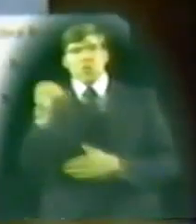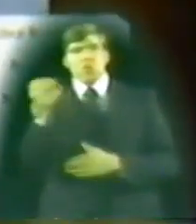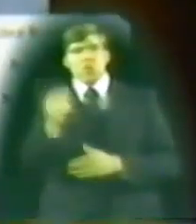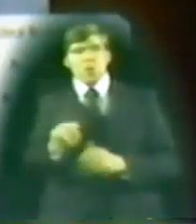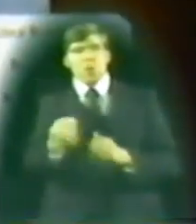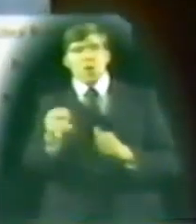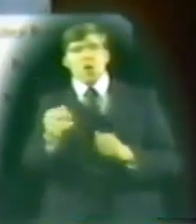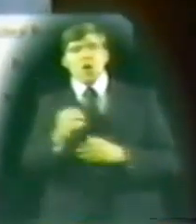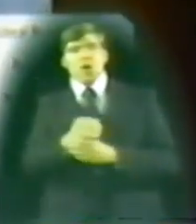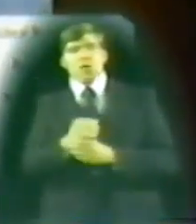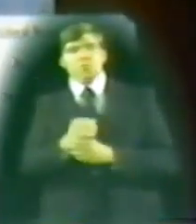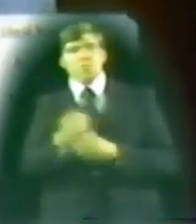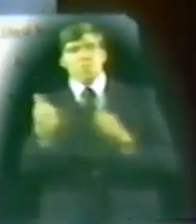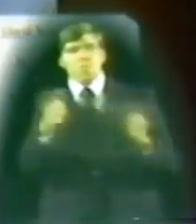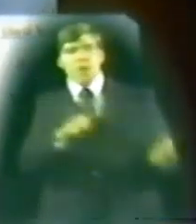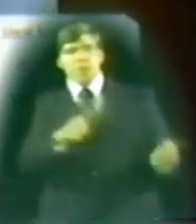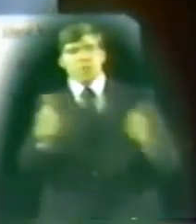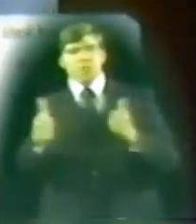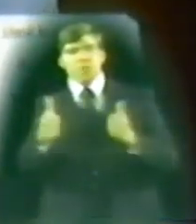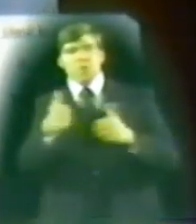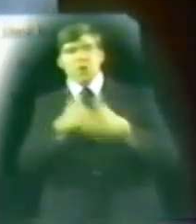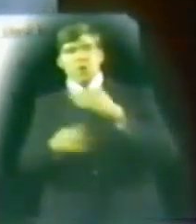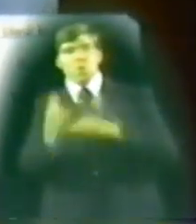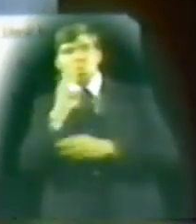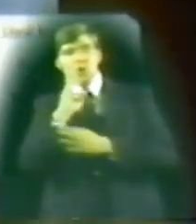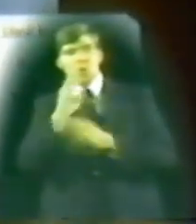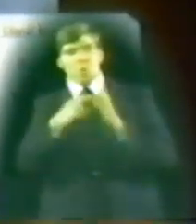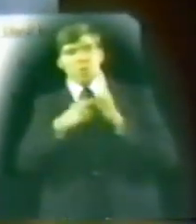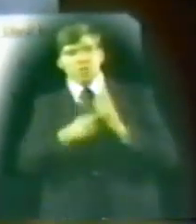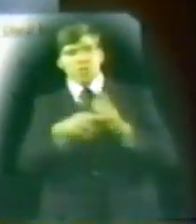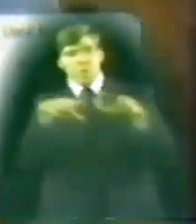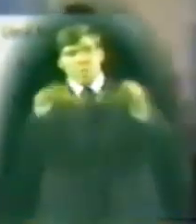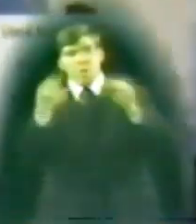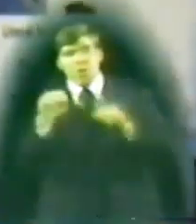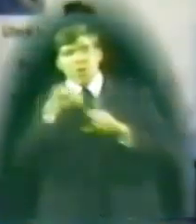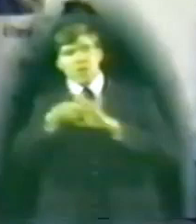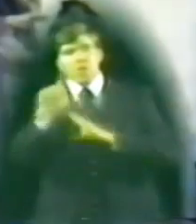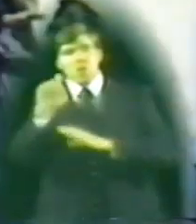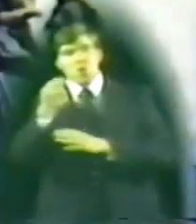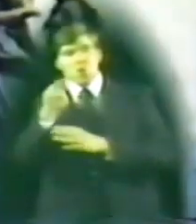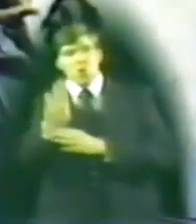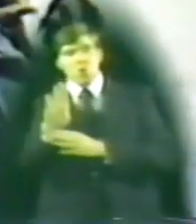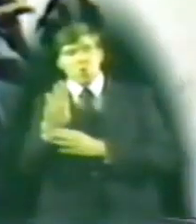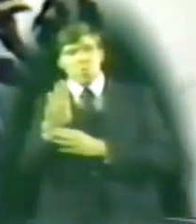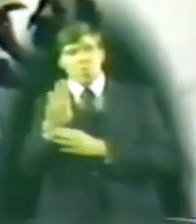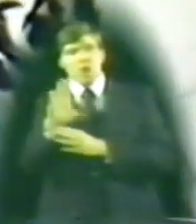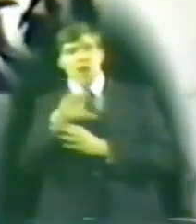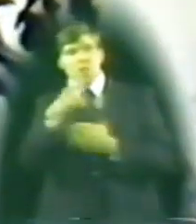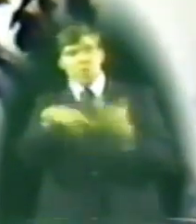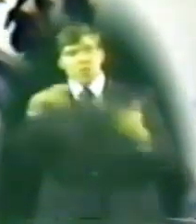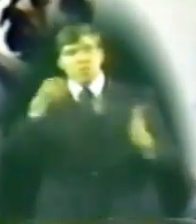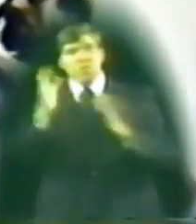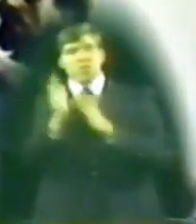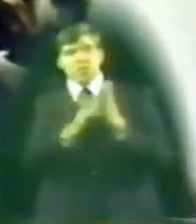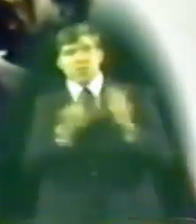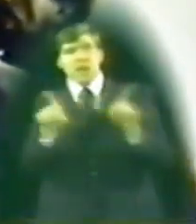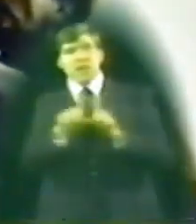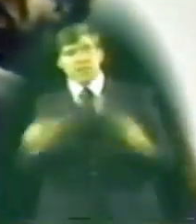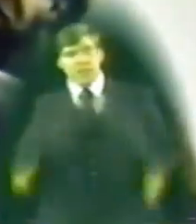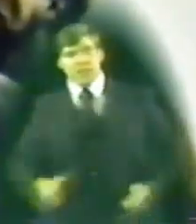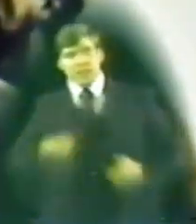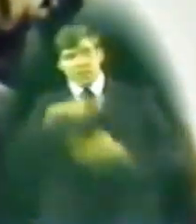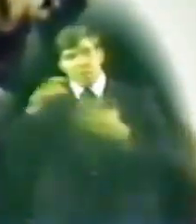Baptism by immersion represents the burial in the tomb and resurrection of Jesus. As he lived among and taught the